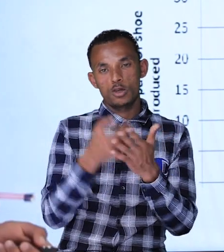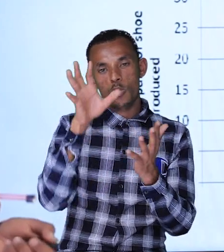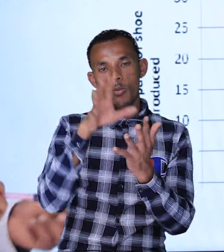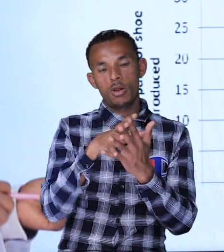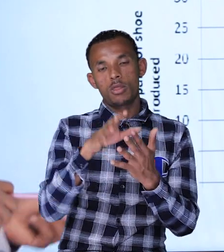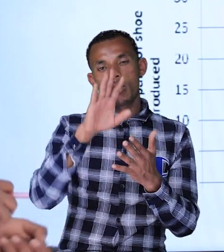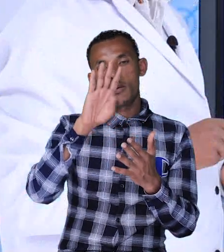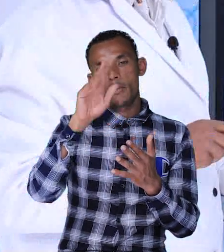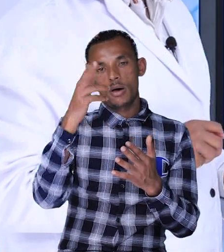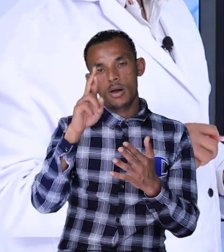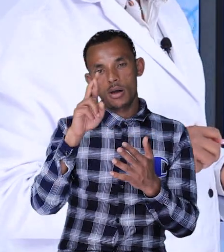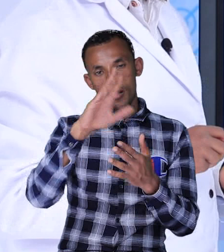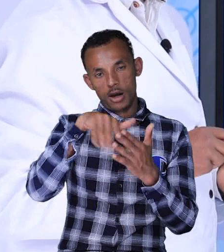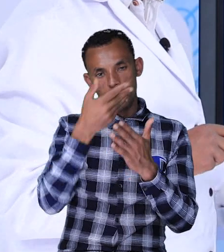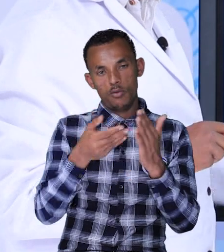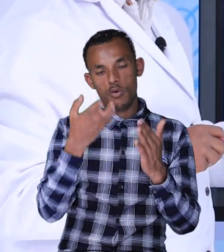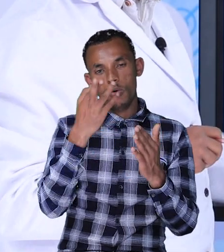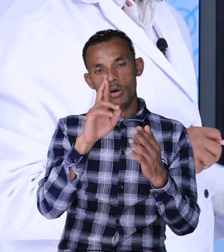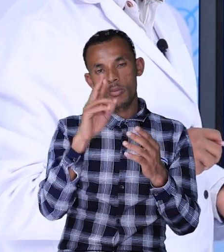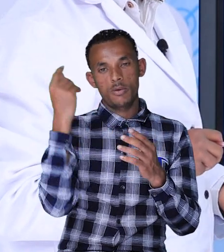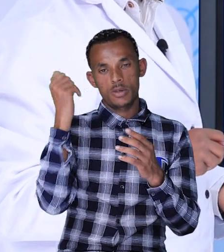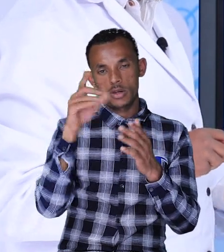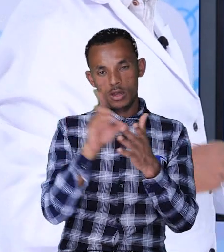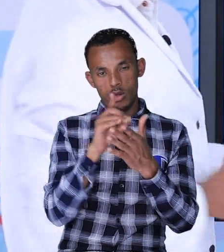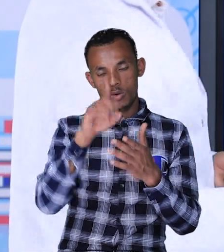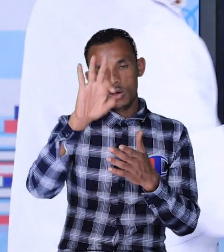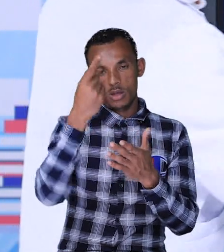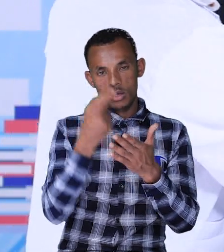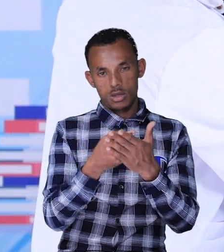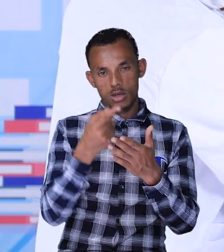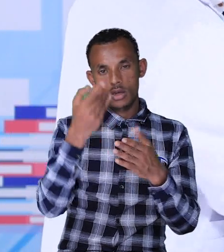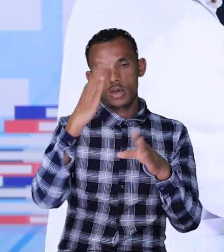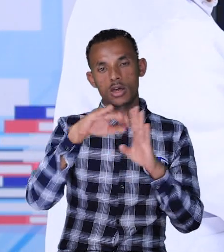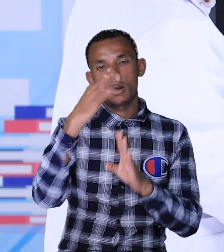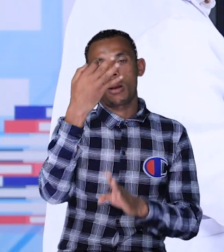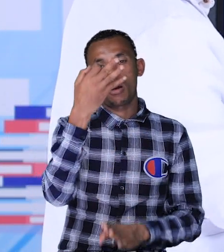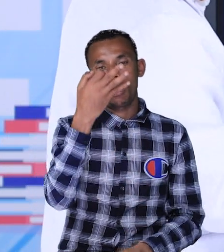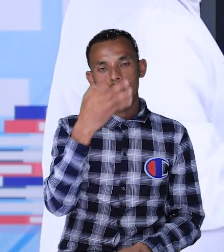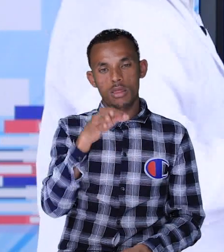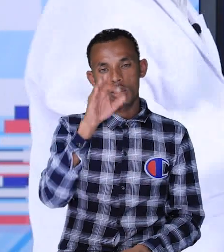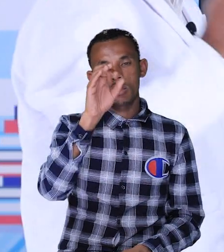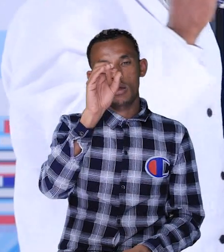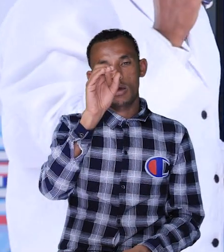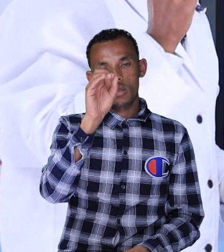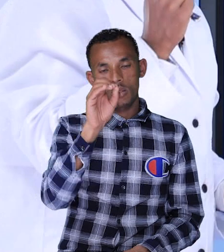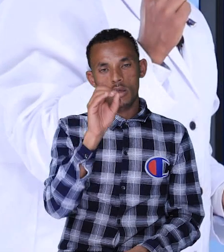bar graph for a previous data, you'll have this one. In 1990, the number